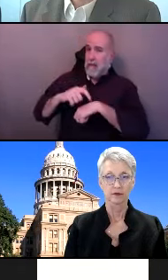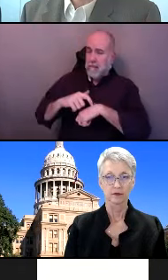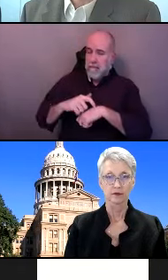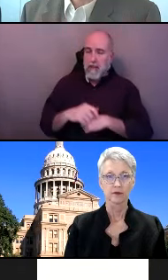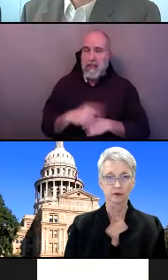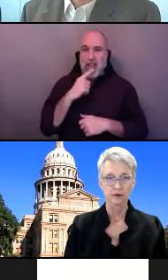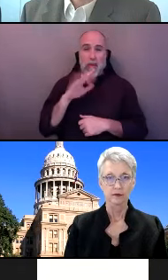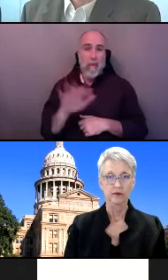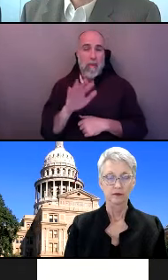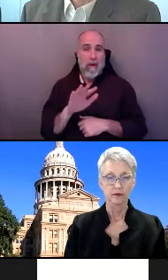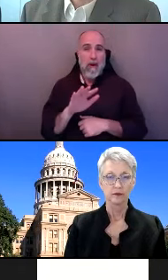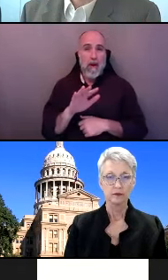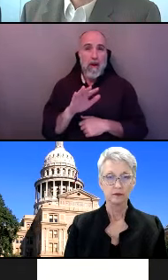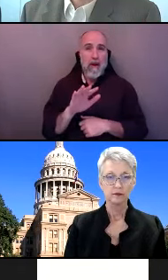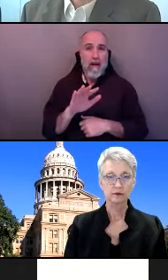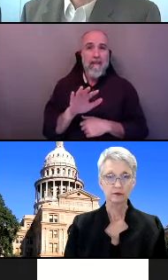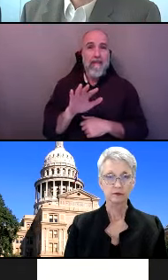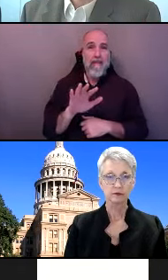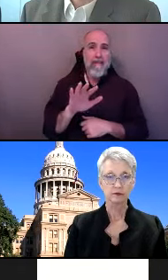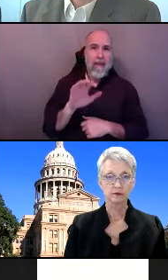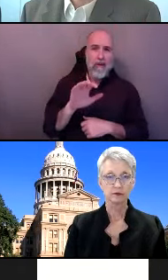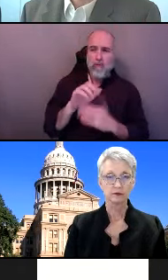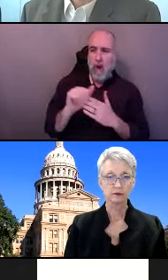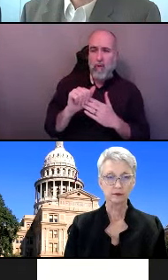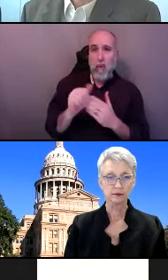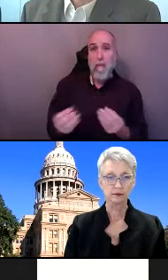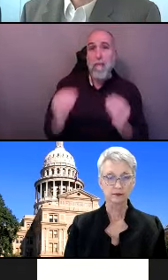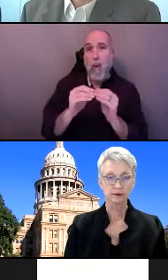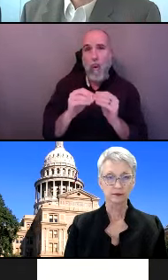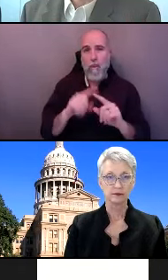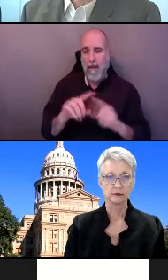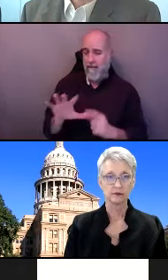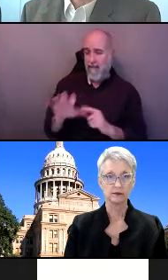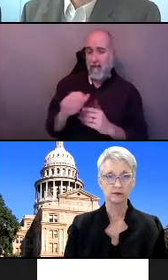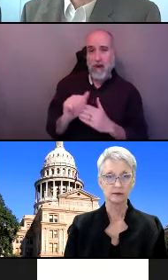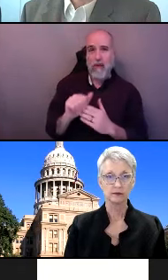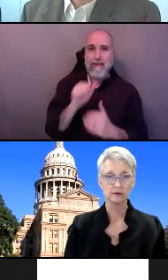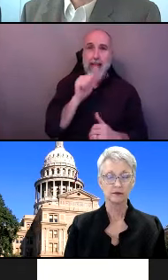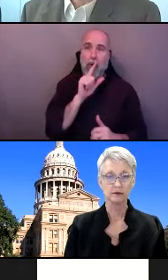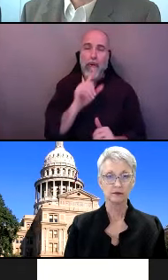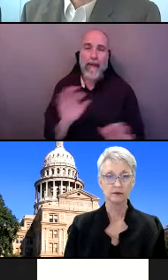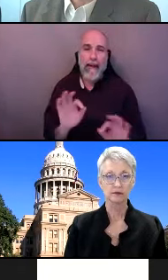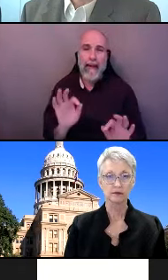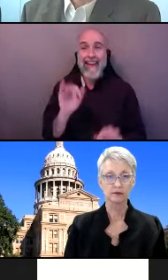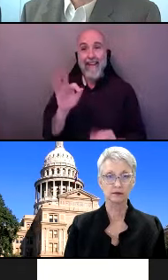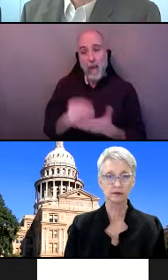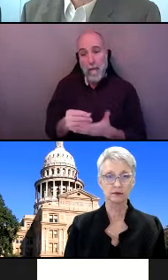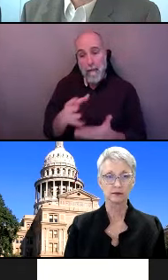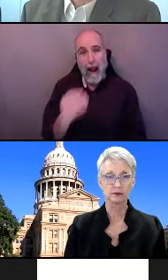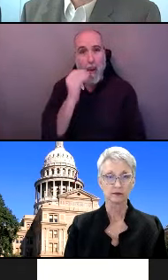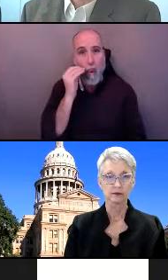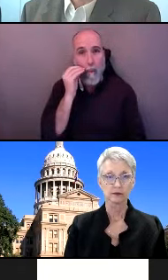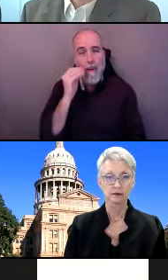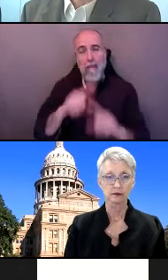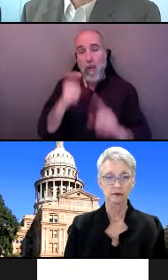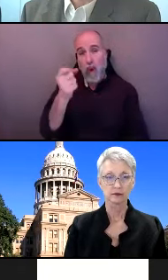be approximately $500 more, but that $500 is not insignificant for somebody buying a home. But what you have to understand is